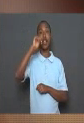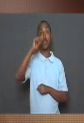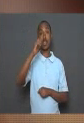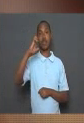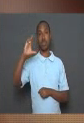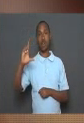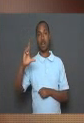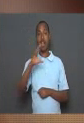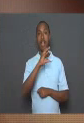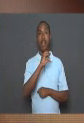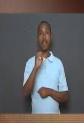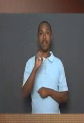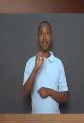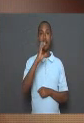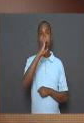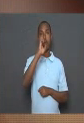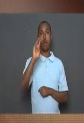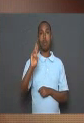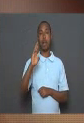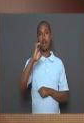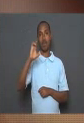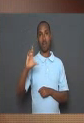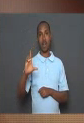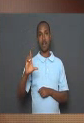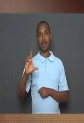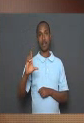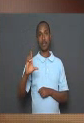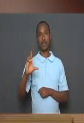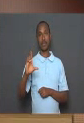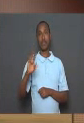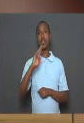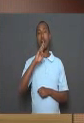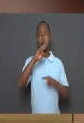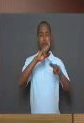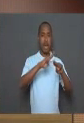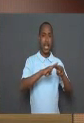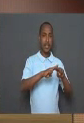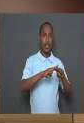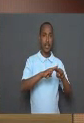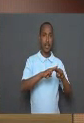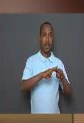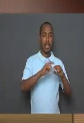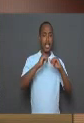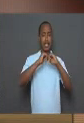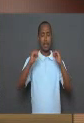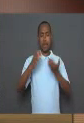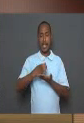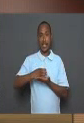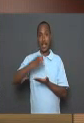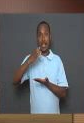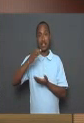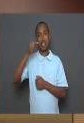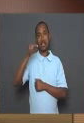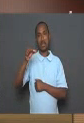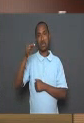chloride and copper chloride are placed into separate glass